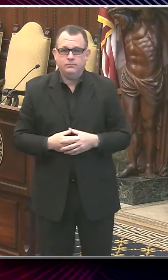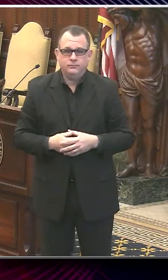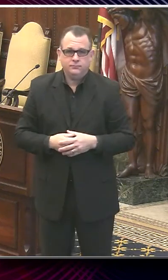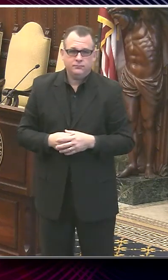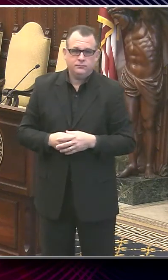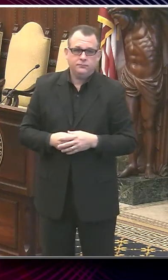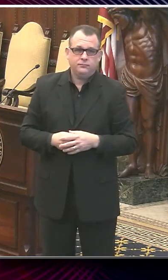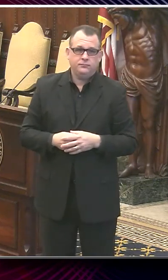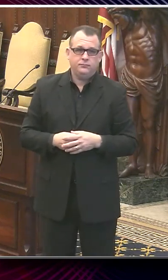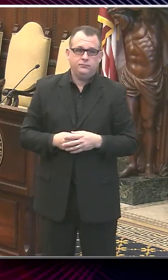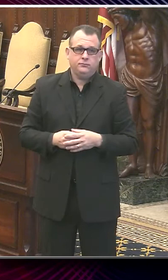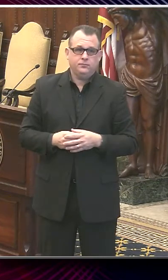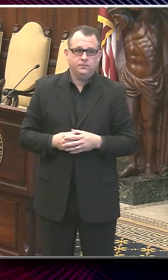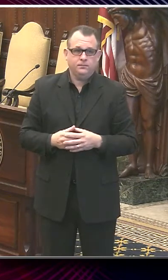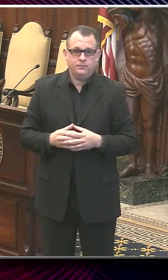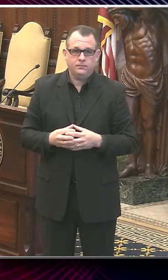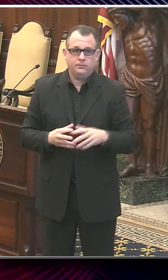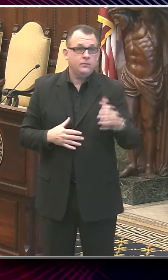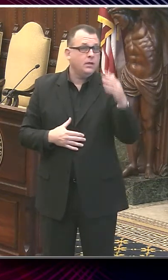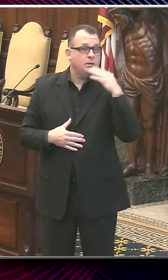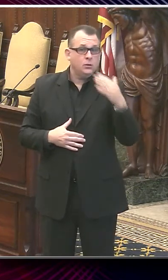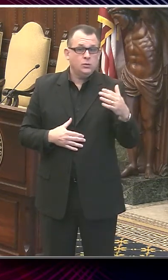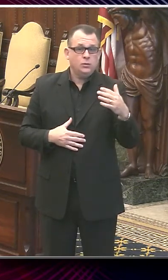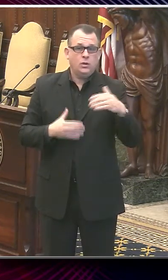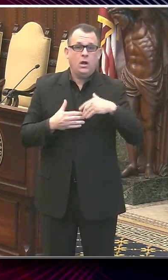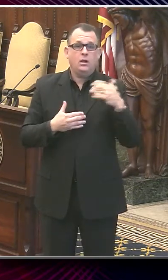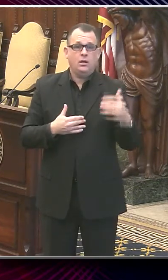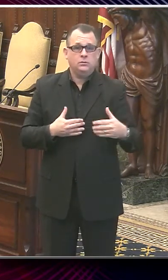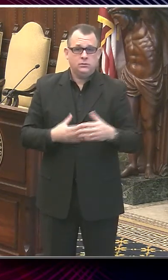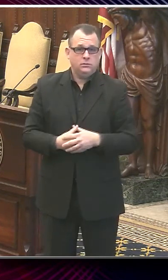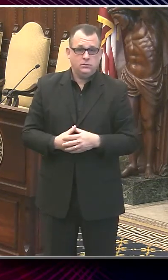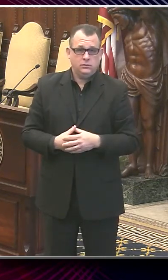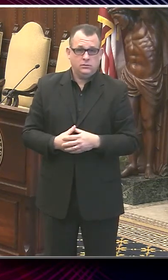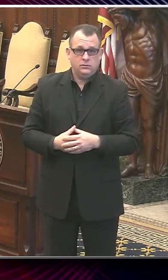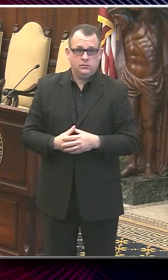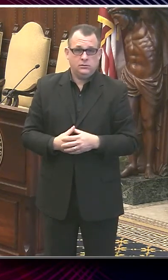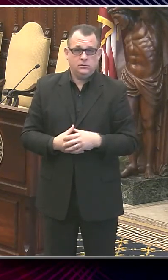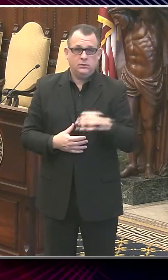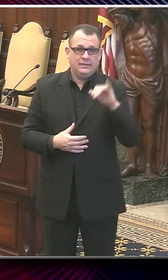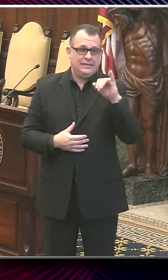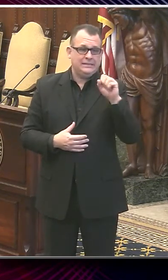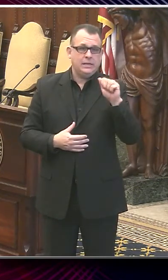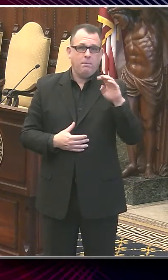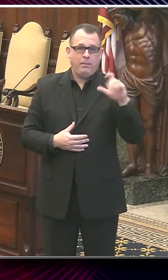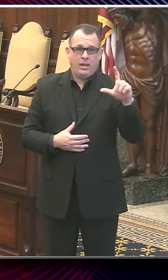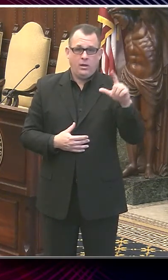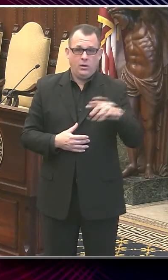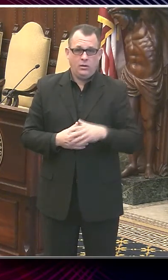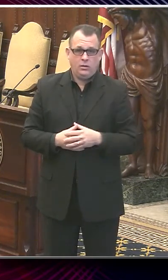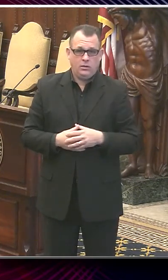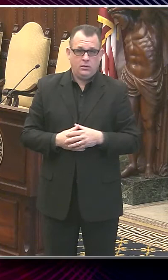Thanks. Thank you, Laura. Let's go to Isabel Sanchez of Telemundo.